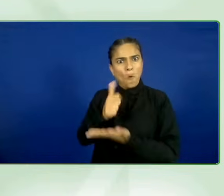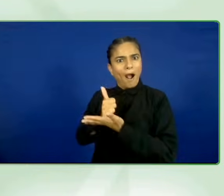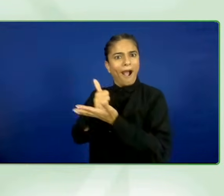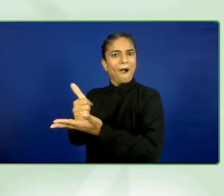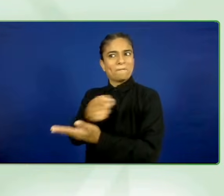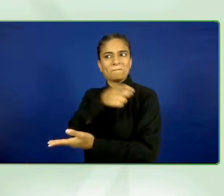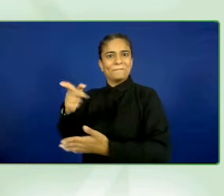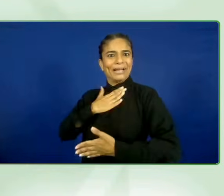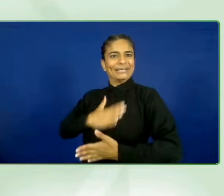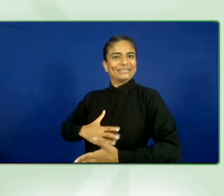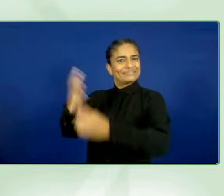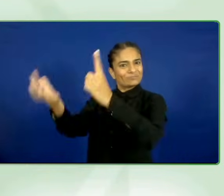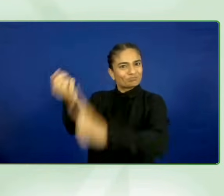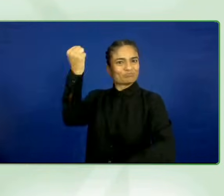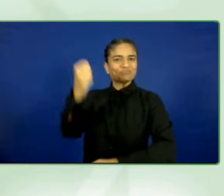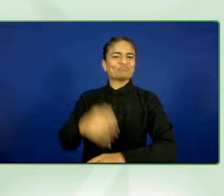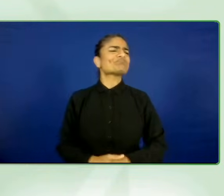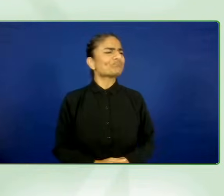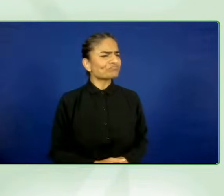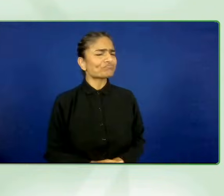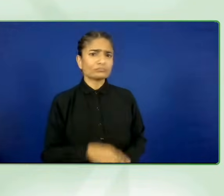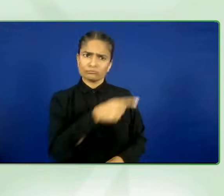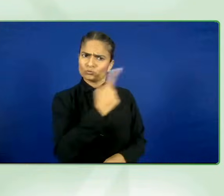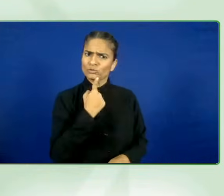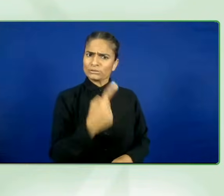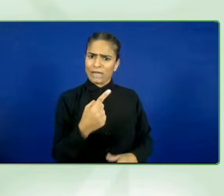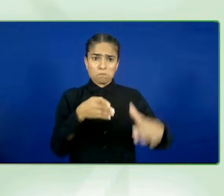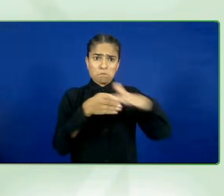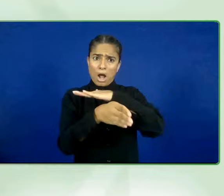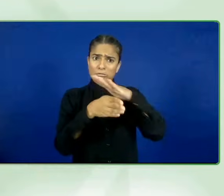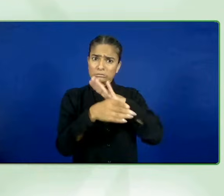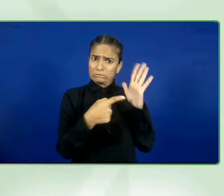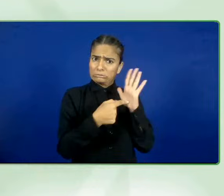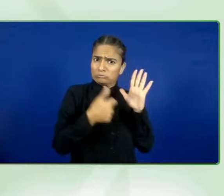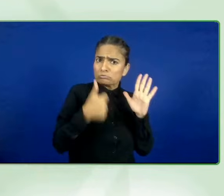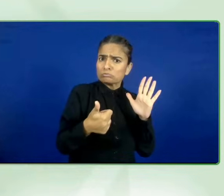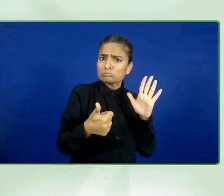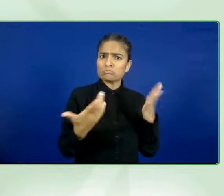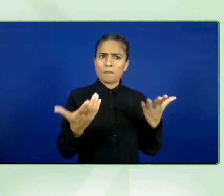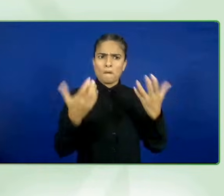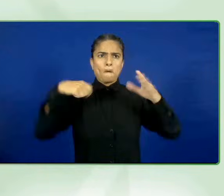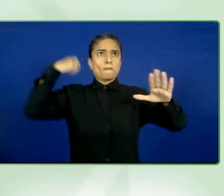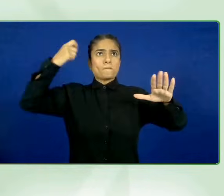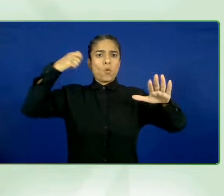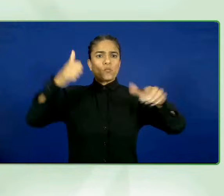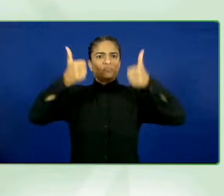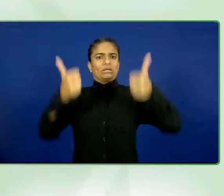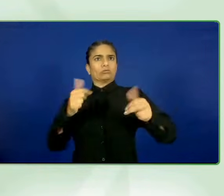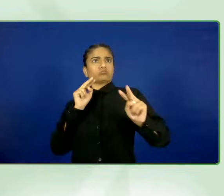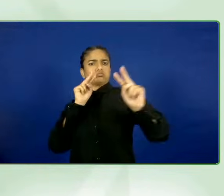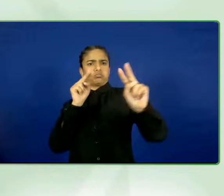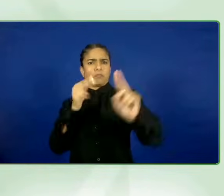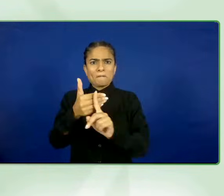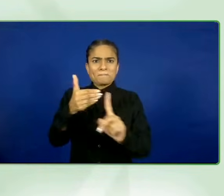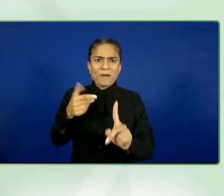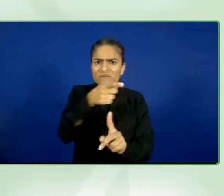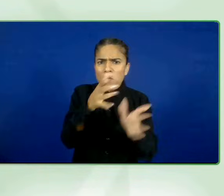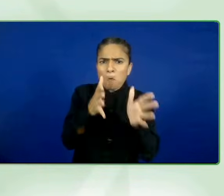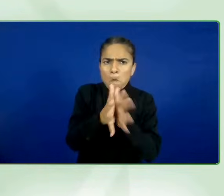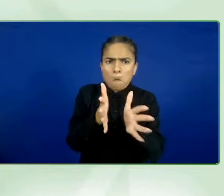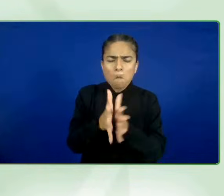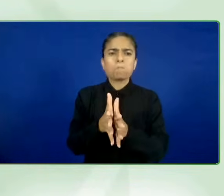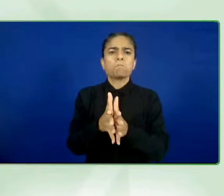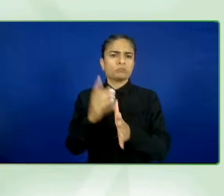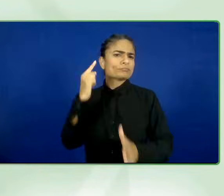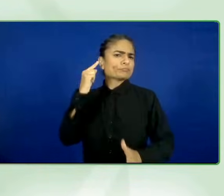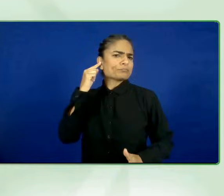shared with me previously that the process of creating the audio description is actually not taking place in the start of